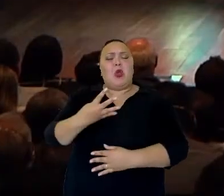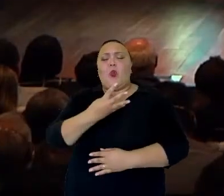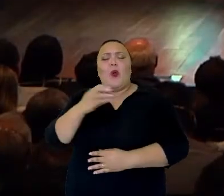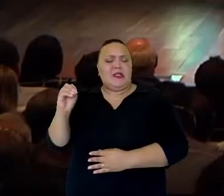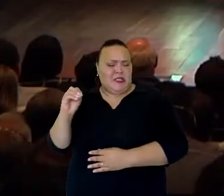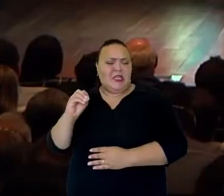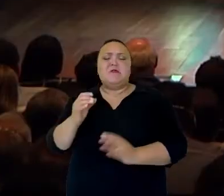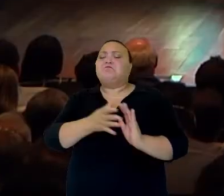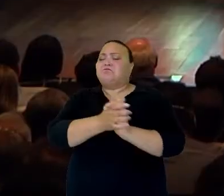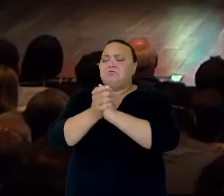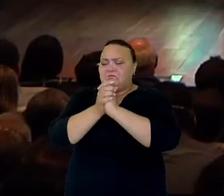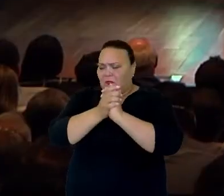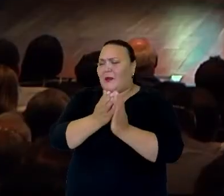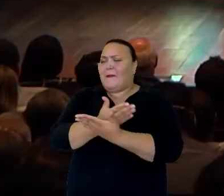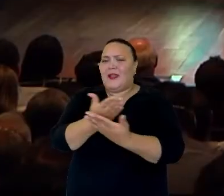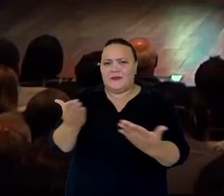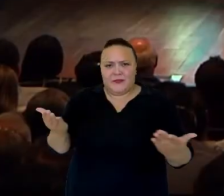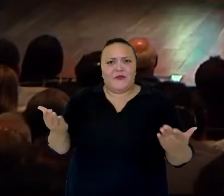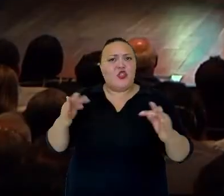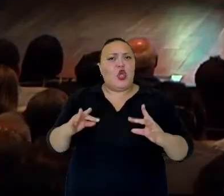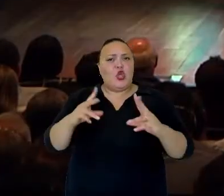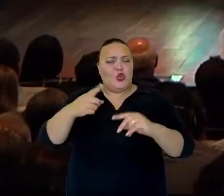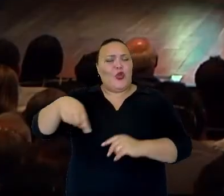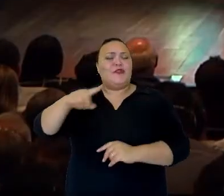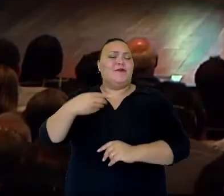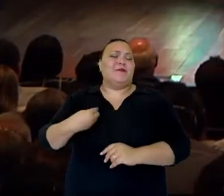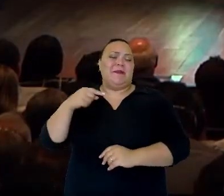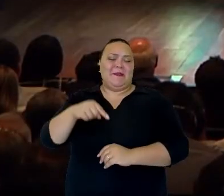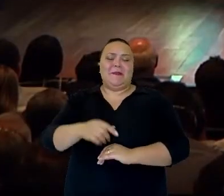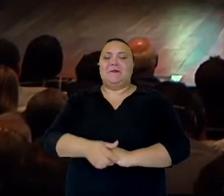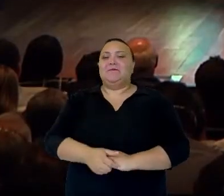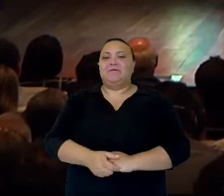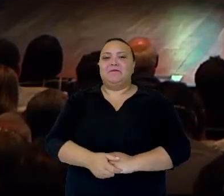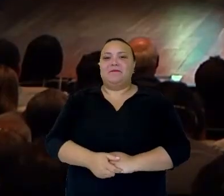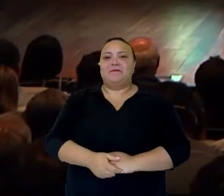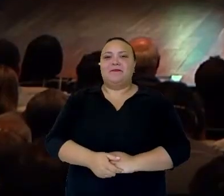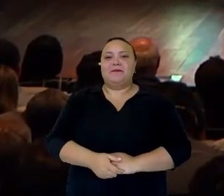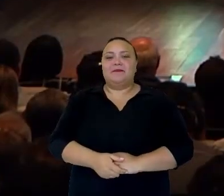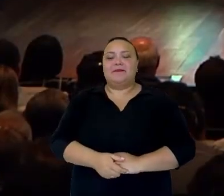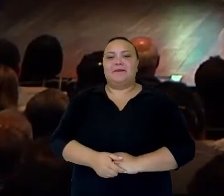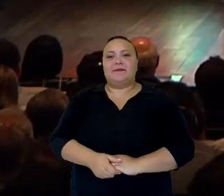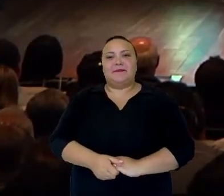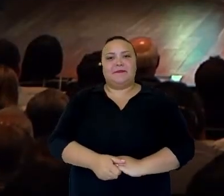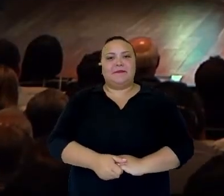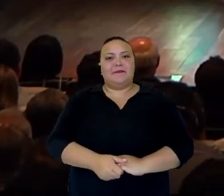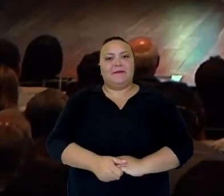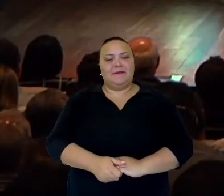all the sponsors. Thank you, Caio. So for the last photo,